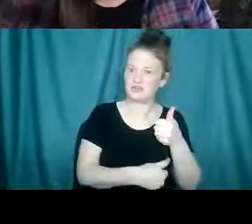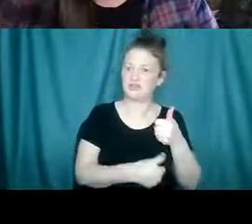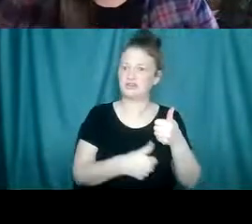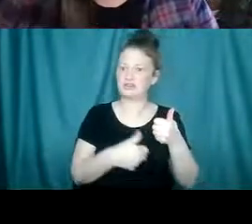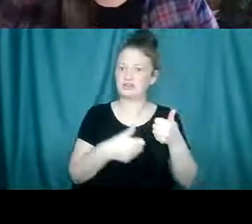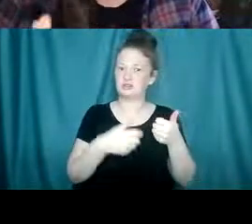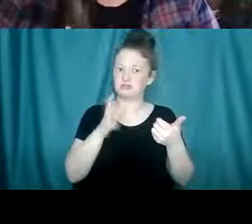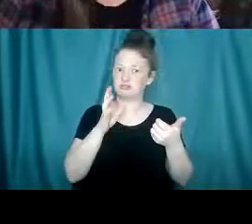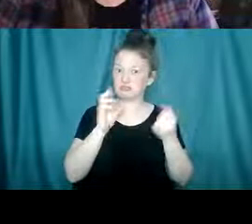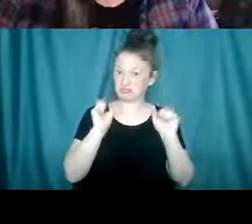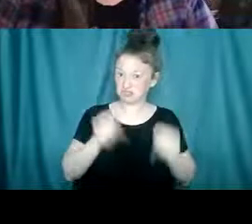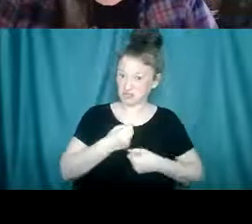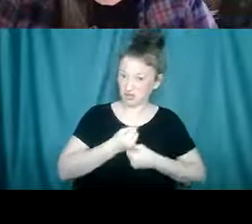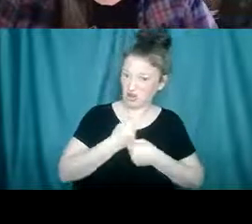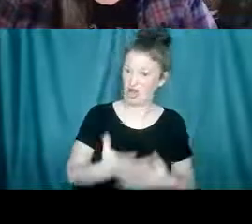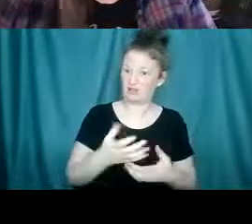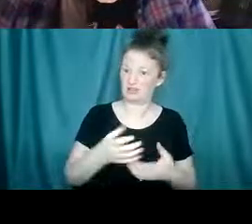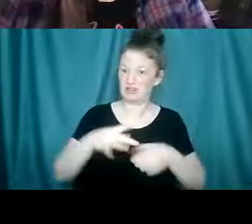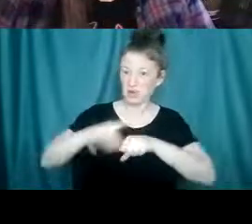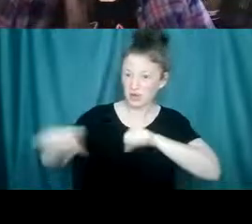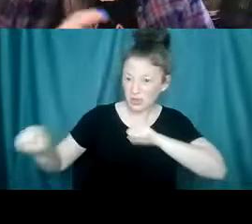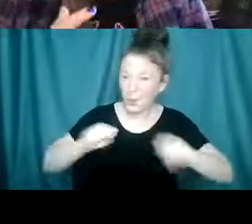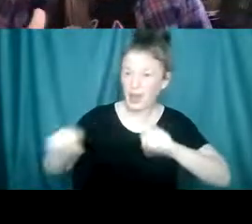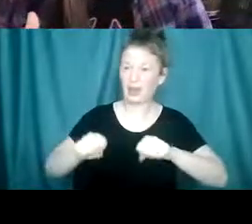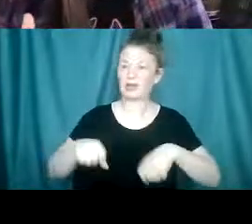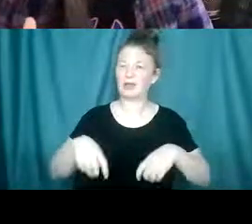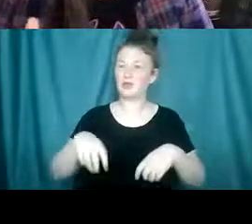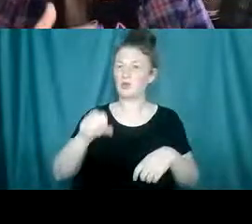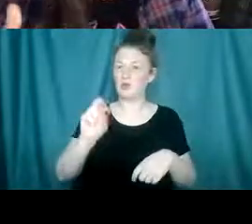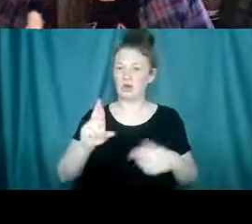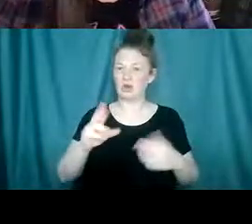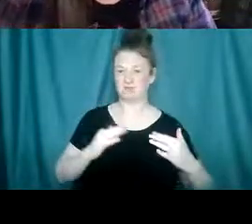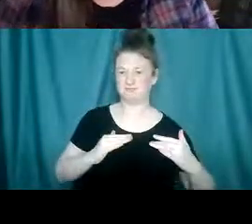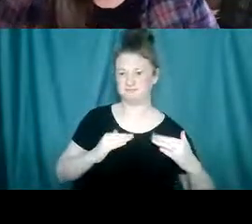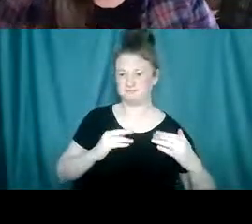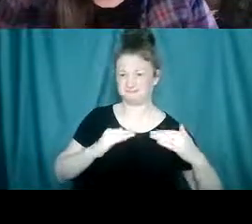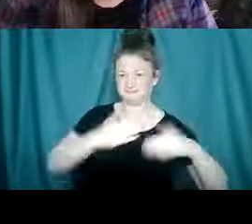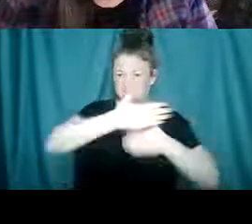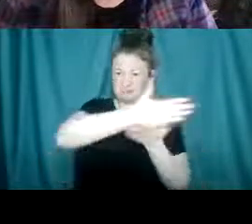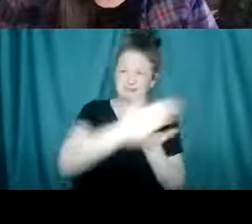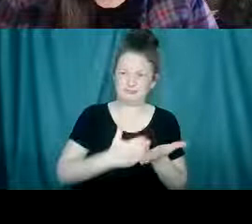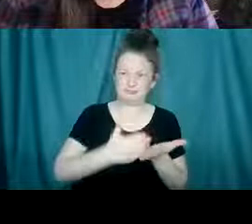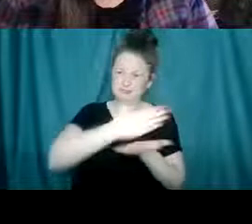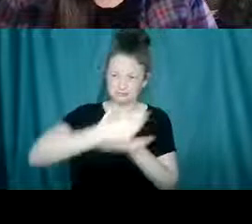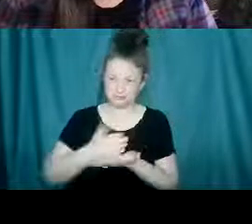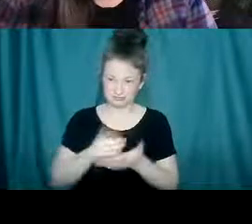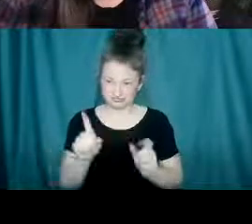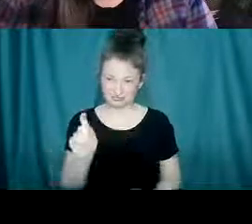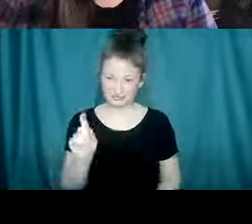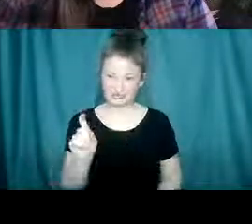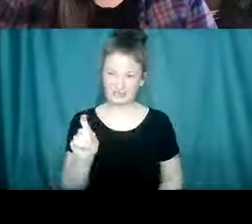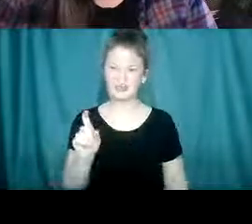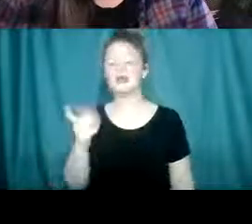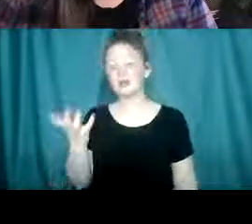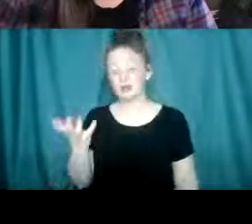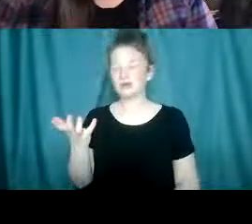would cause any earthquakes, or if it's like fizzy and high pressure, like cracks or anything like that? Yeah,